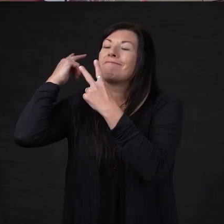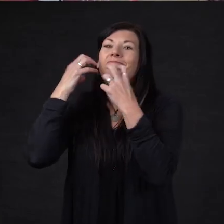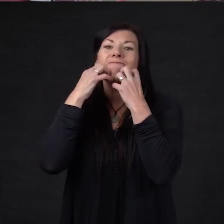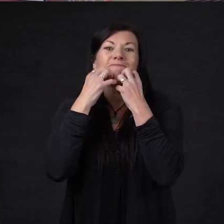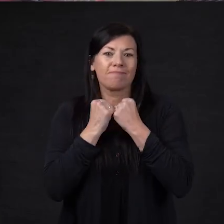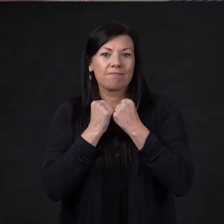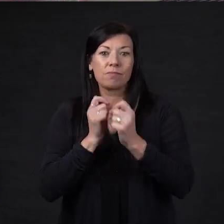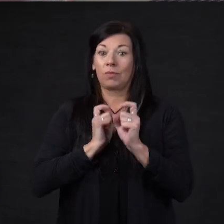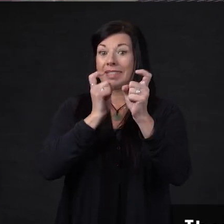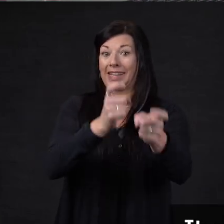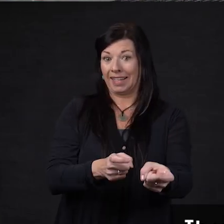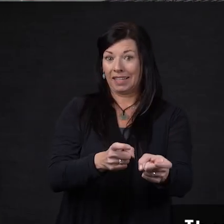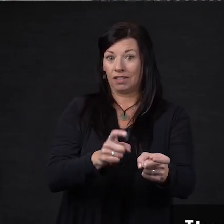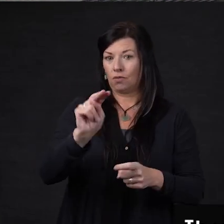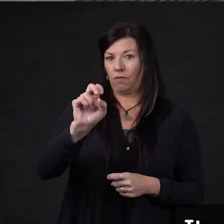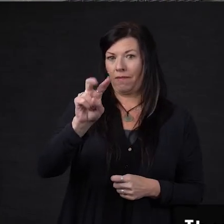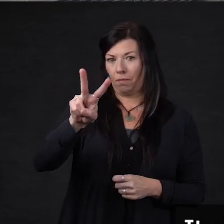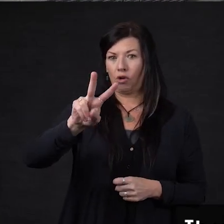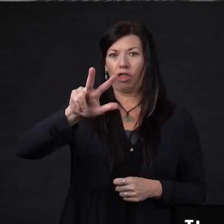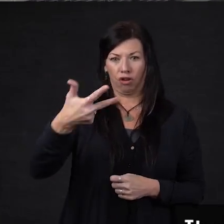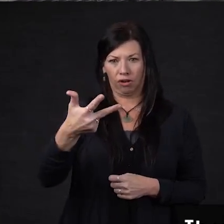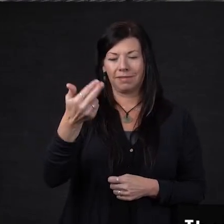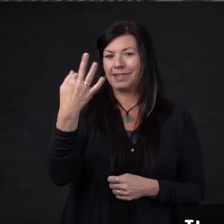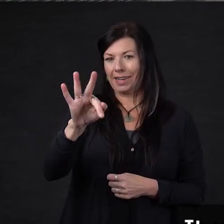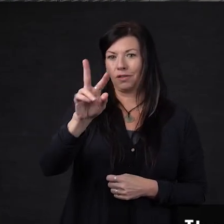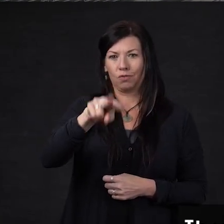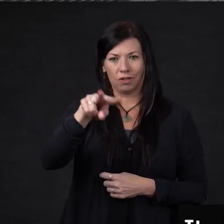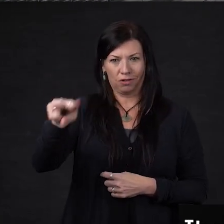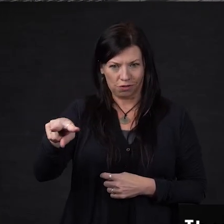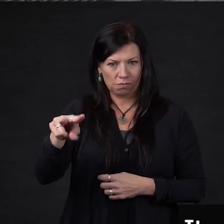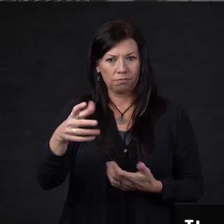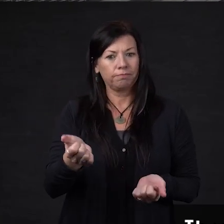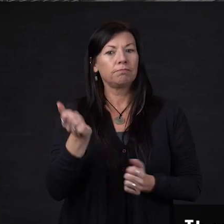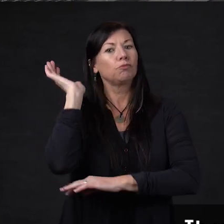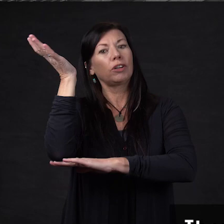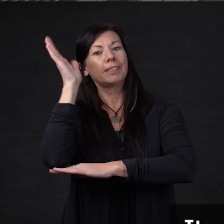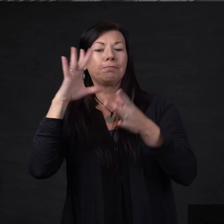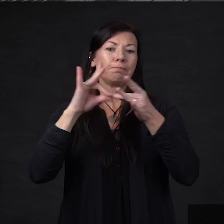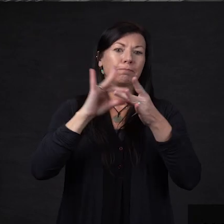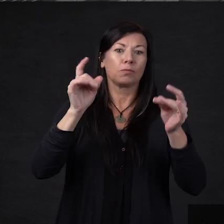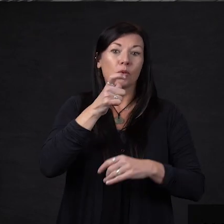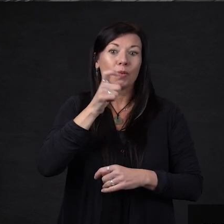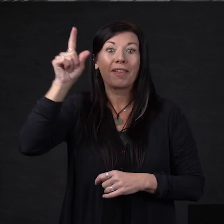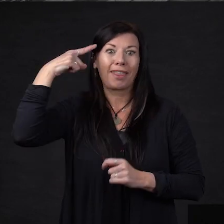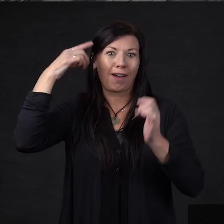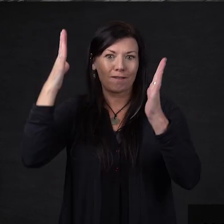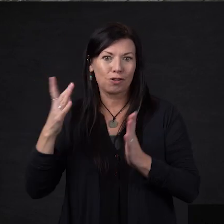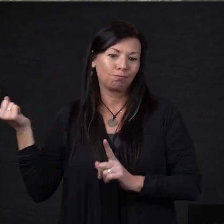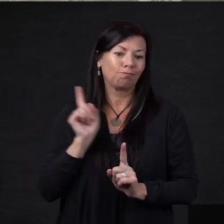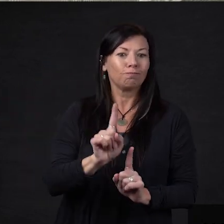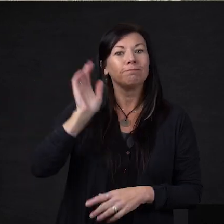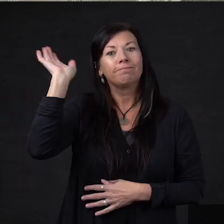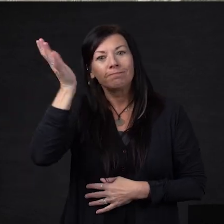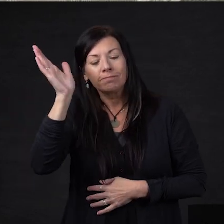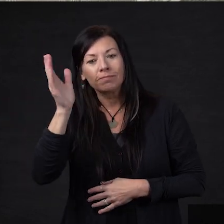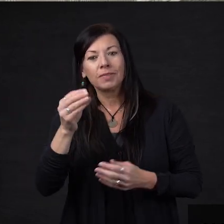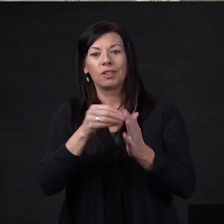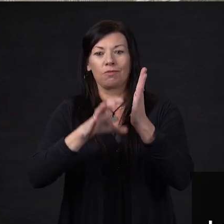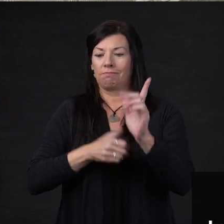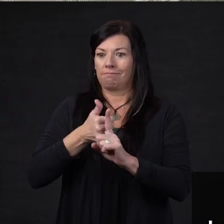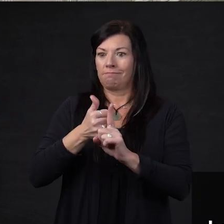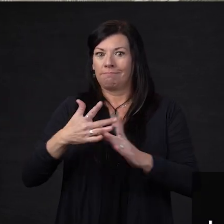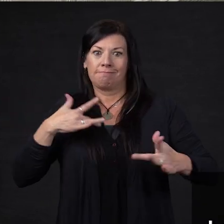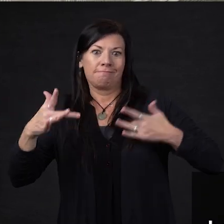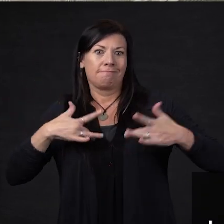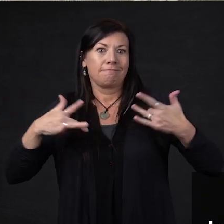with nostalgia. Colorado Index article. It was dedicated on November 3rd, 1922, with a presentation by the governor. Photo of the gym